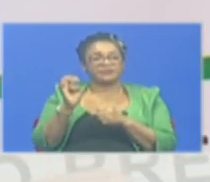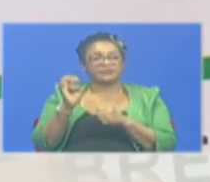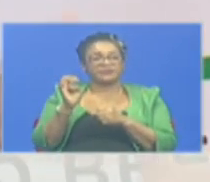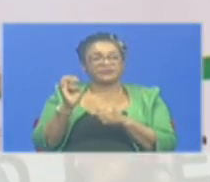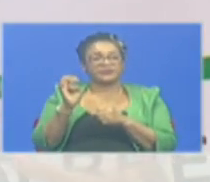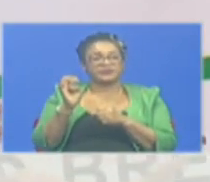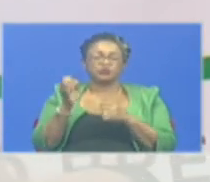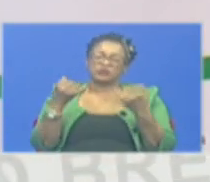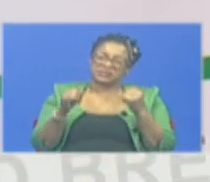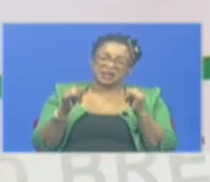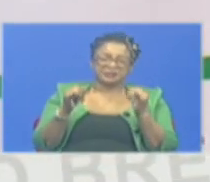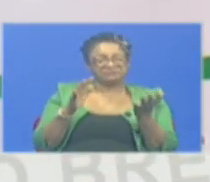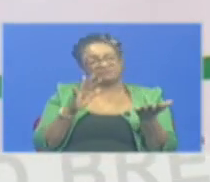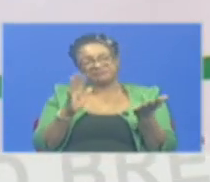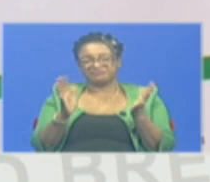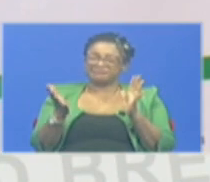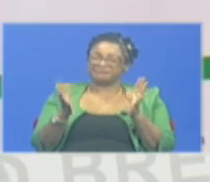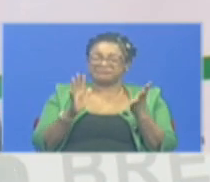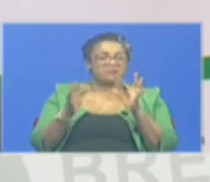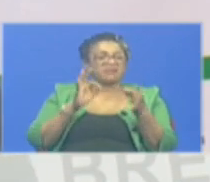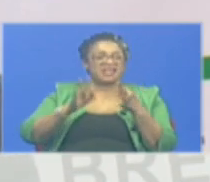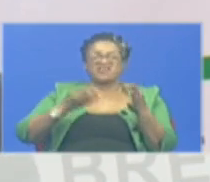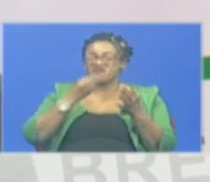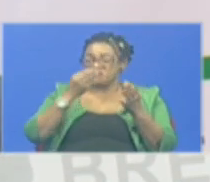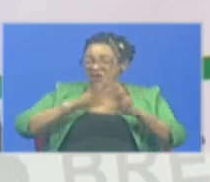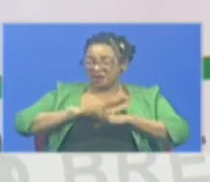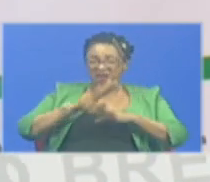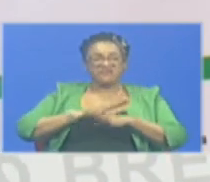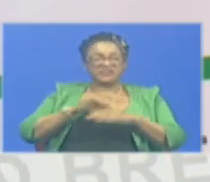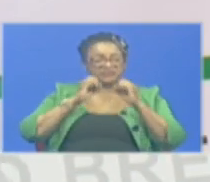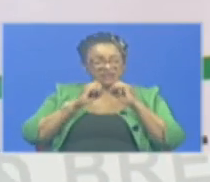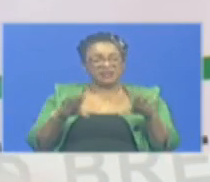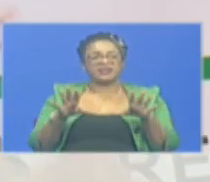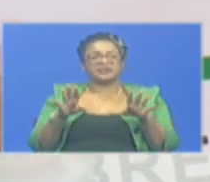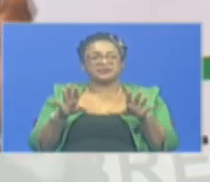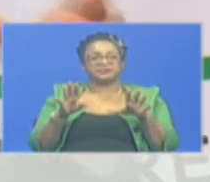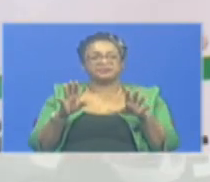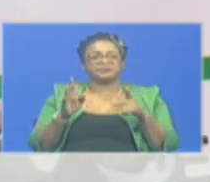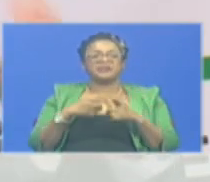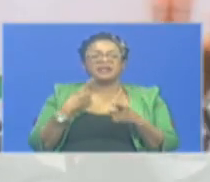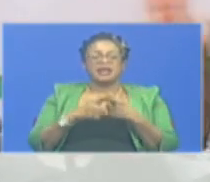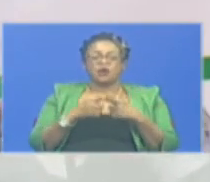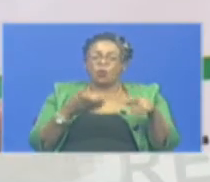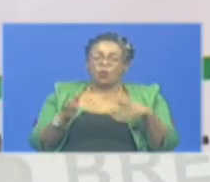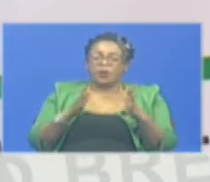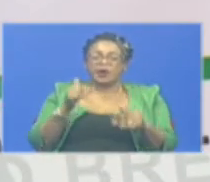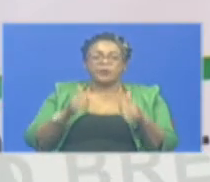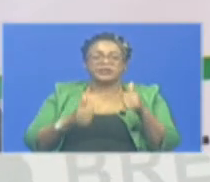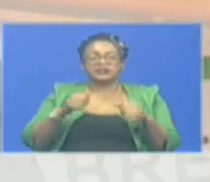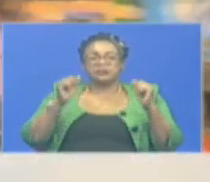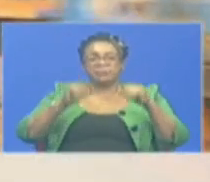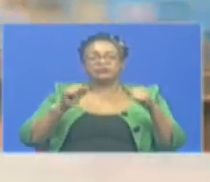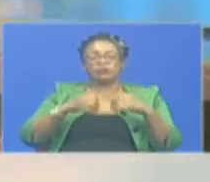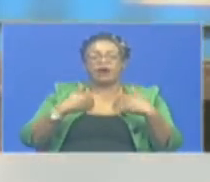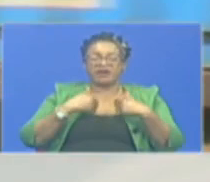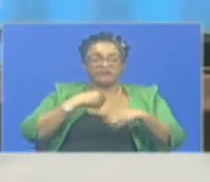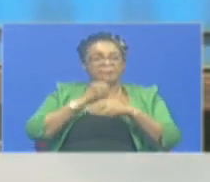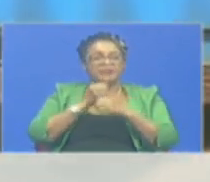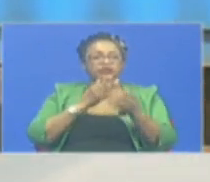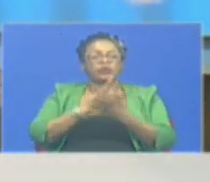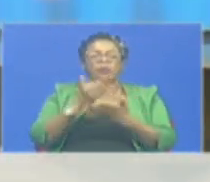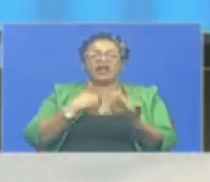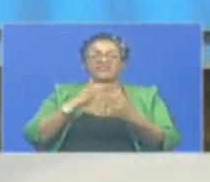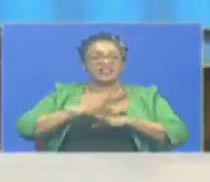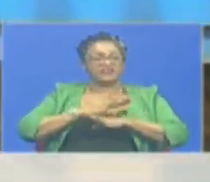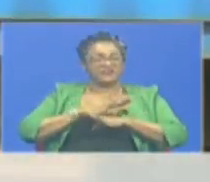kama kuna chakula ambayo haipatikani hapa nchini ya kutosha, ni njia gani tutaweza kuhakikisha imefika. The border closures